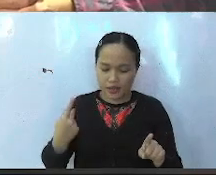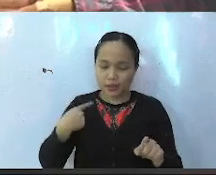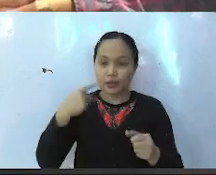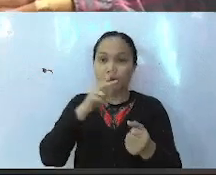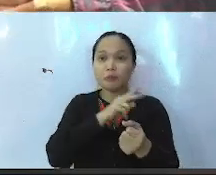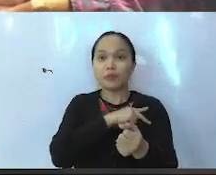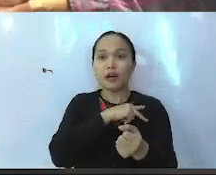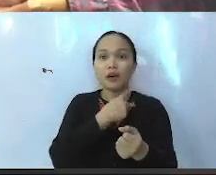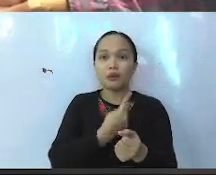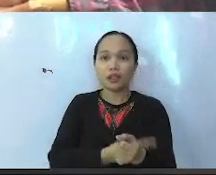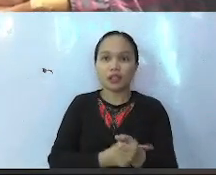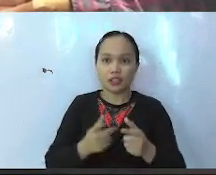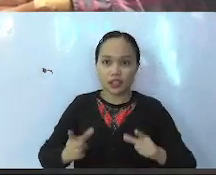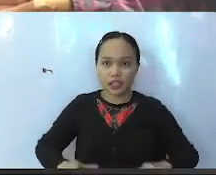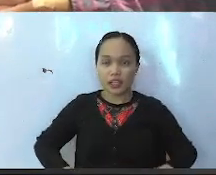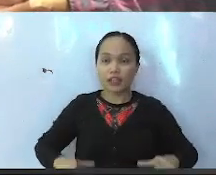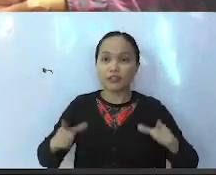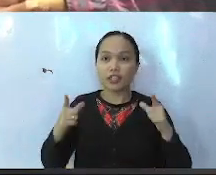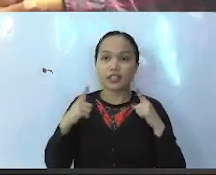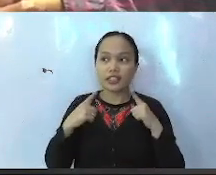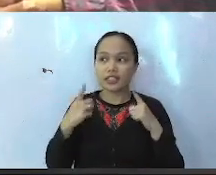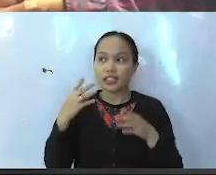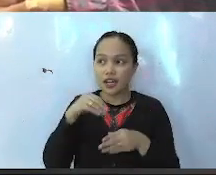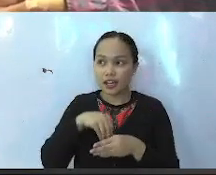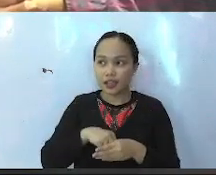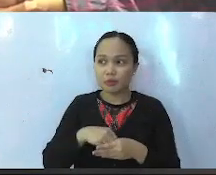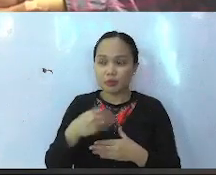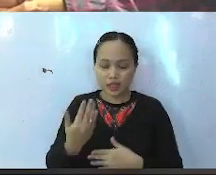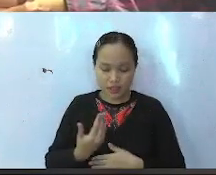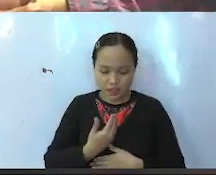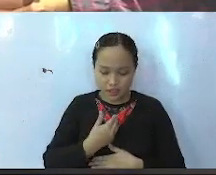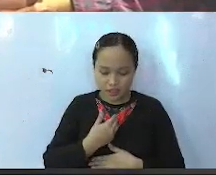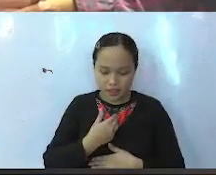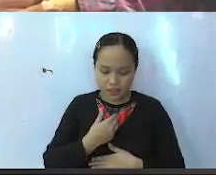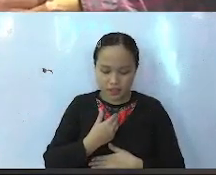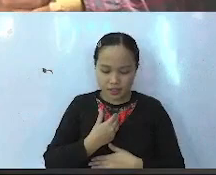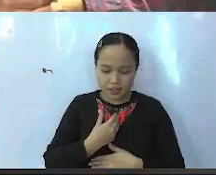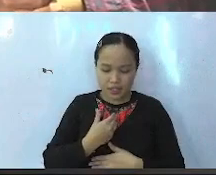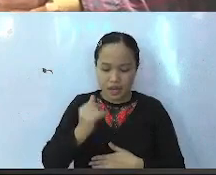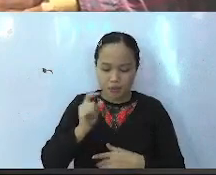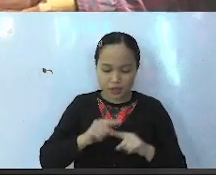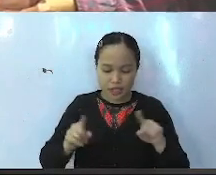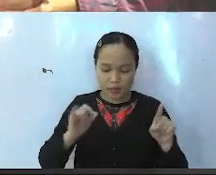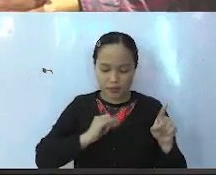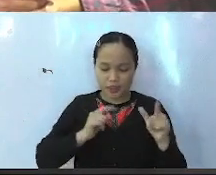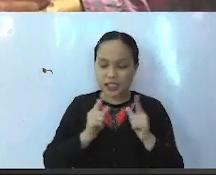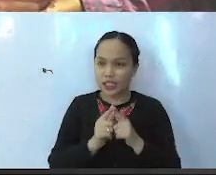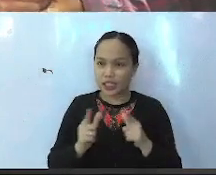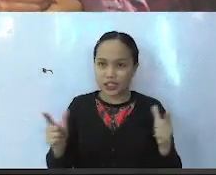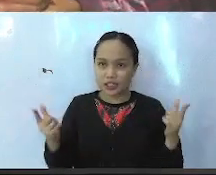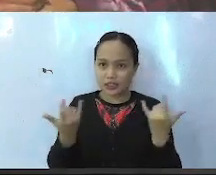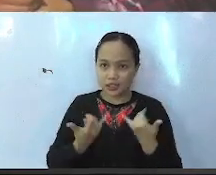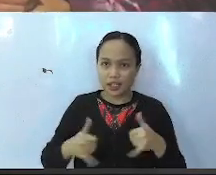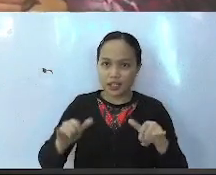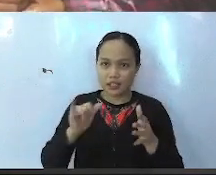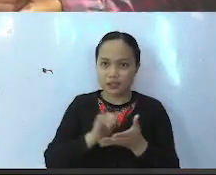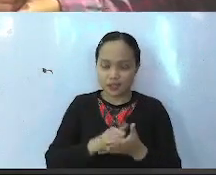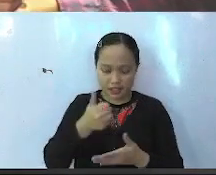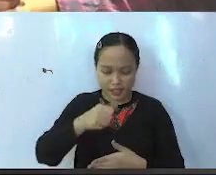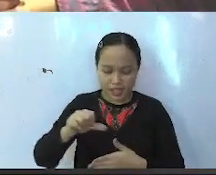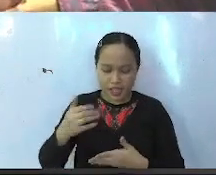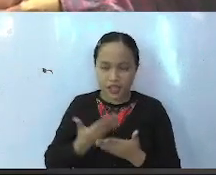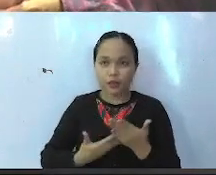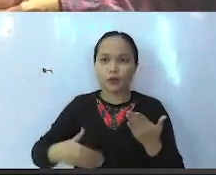I've got a power living inside me. It's greater still than